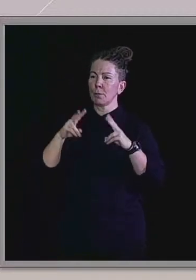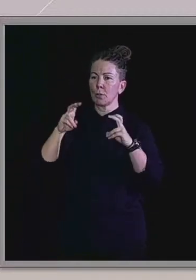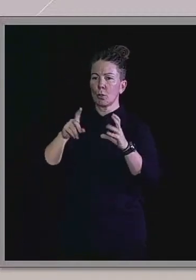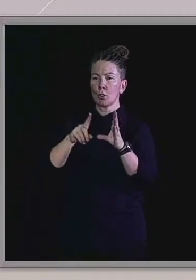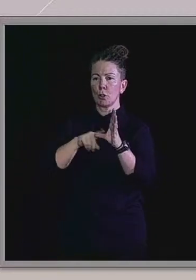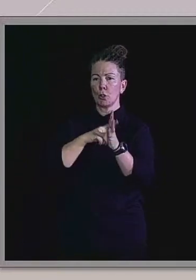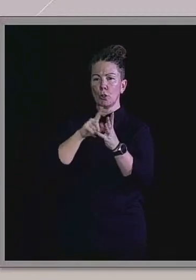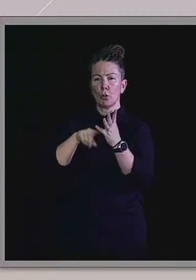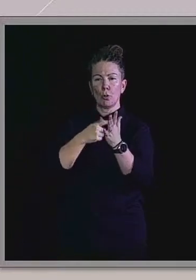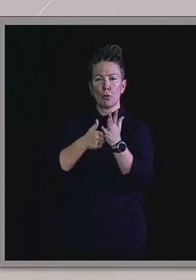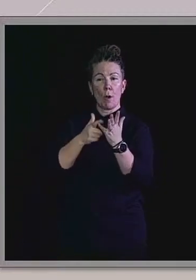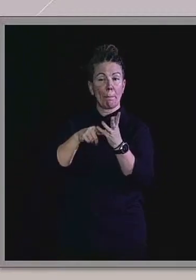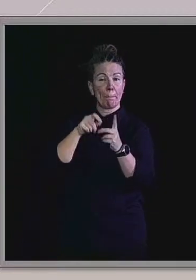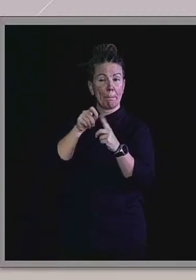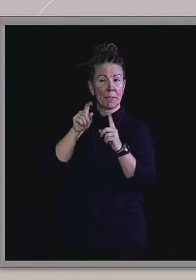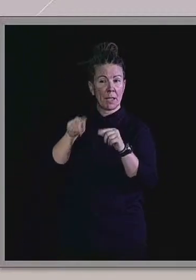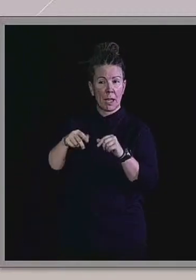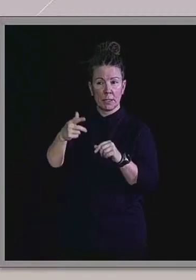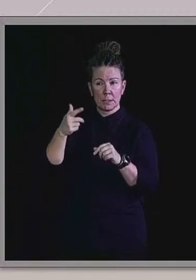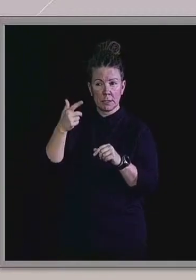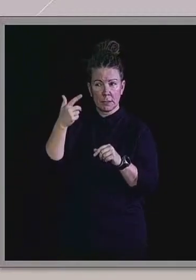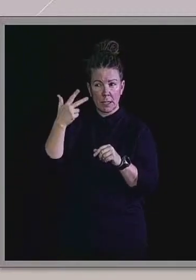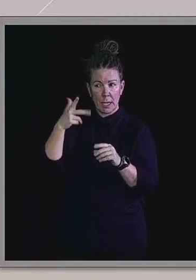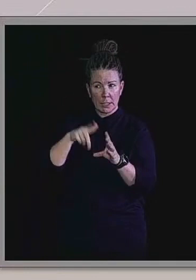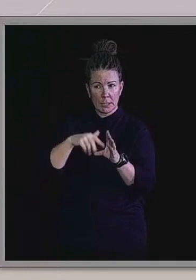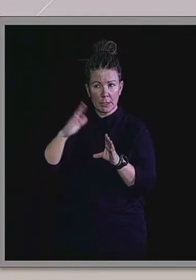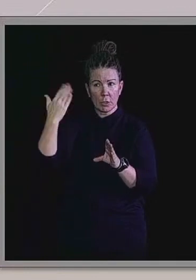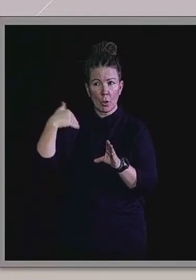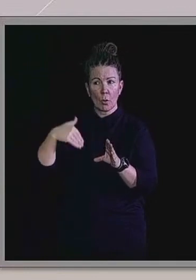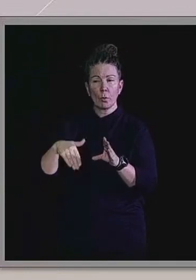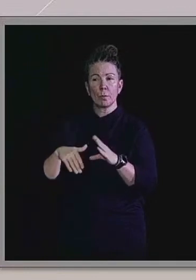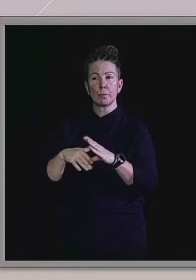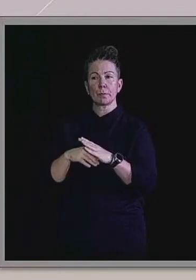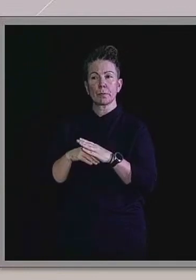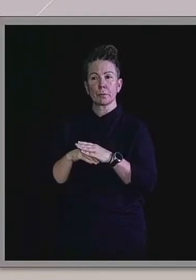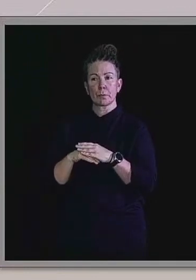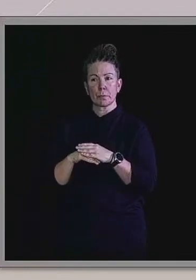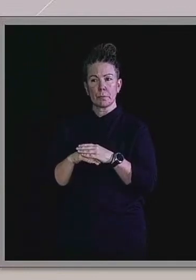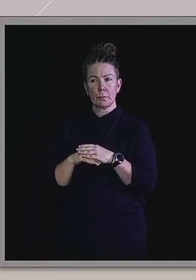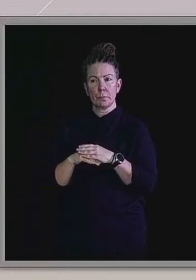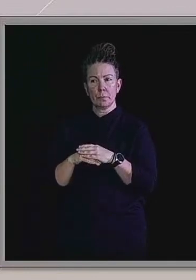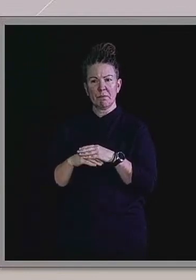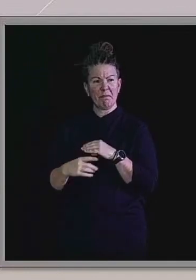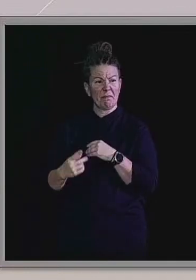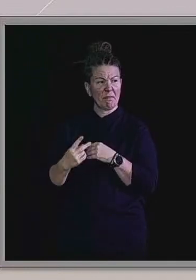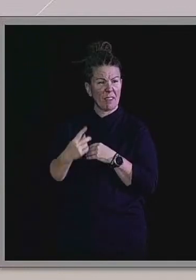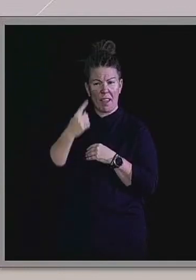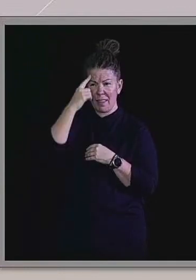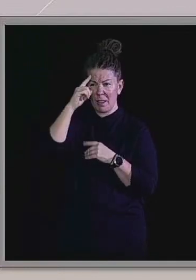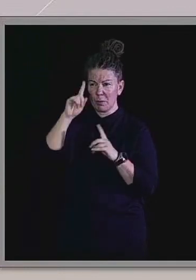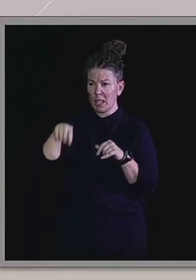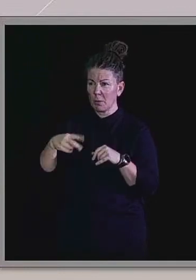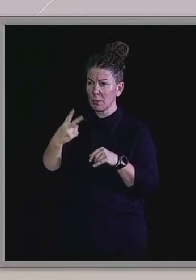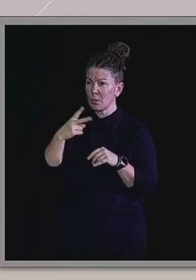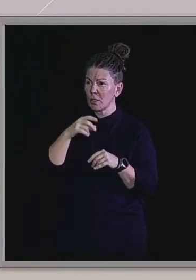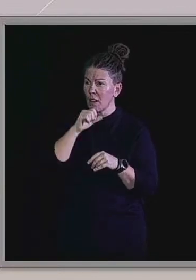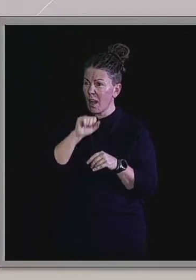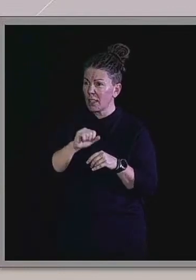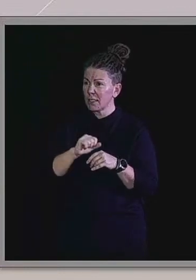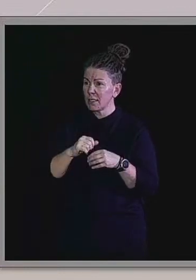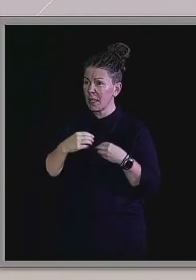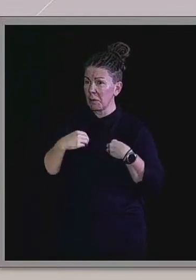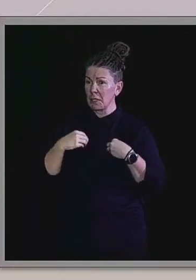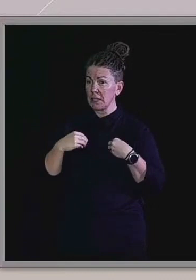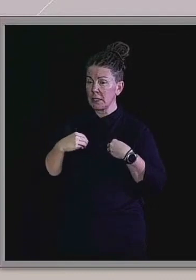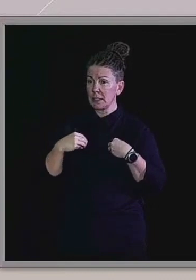years ago. It was a JV that we went into with two guys who owned the business in Port